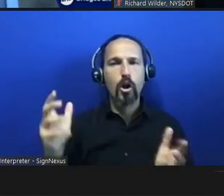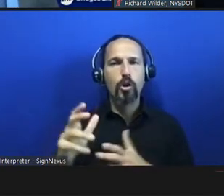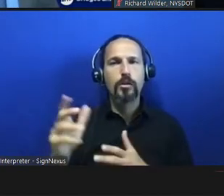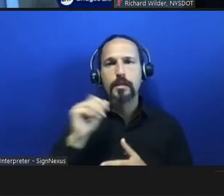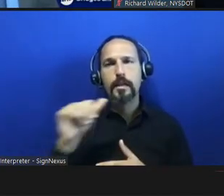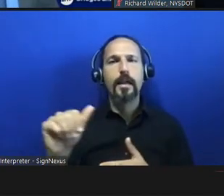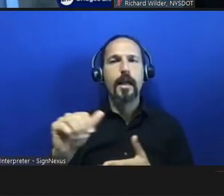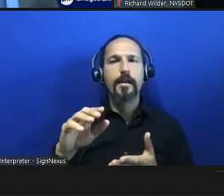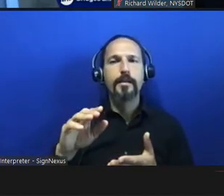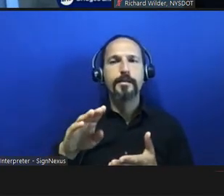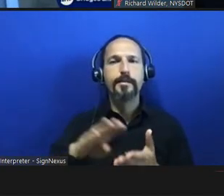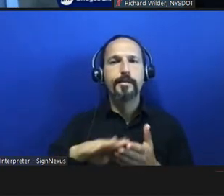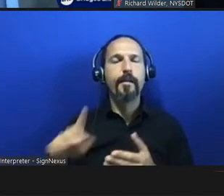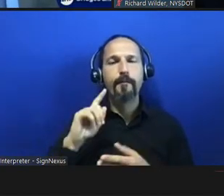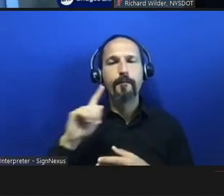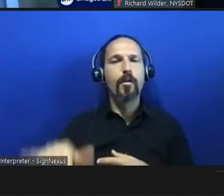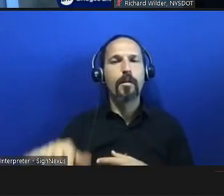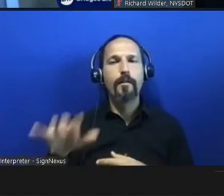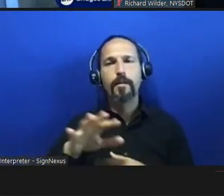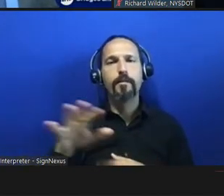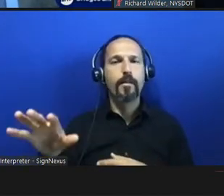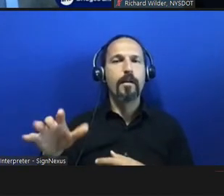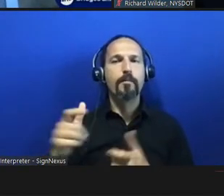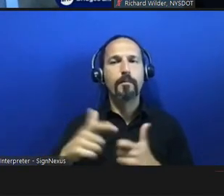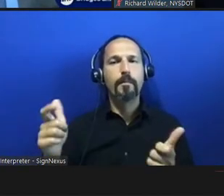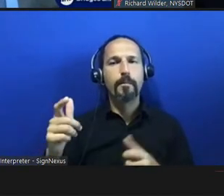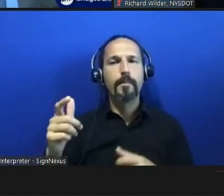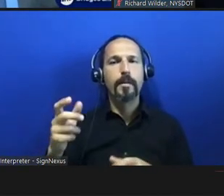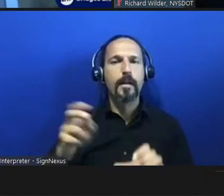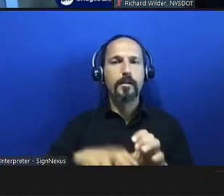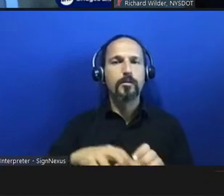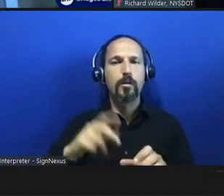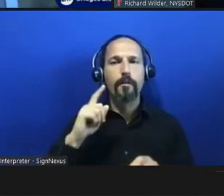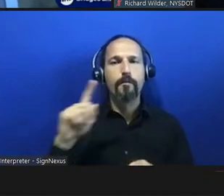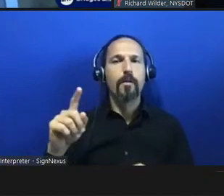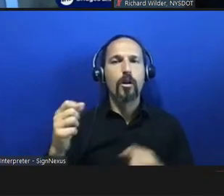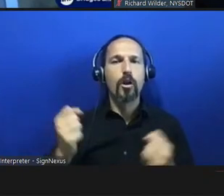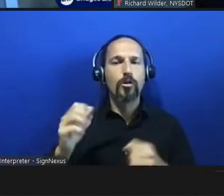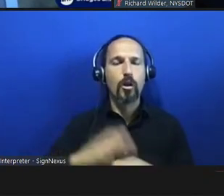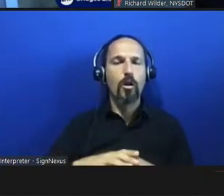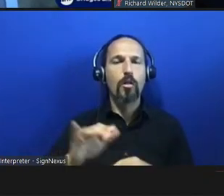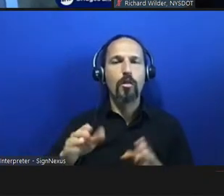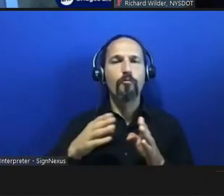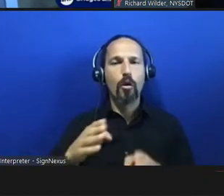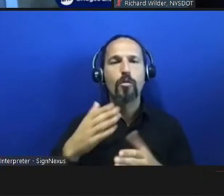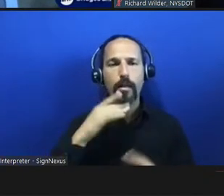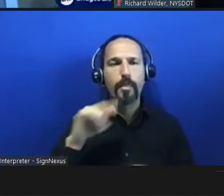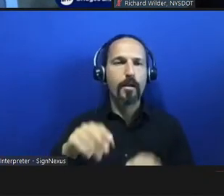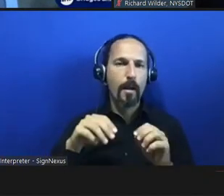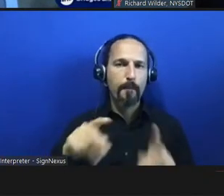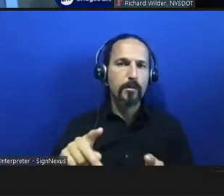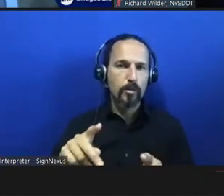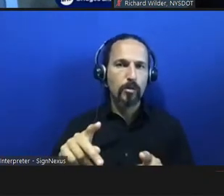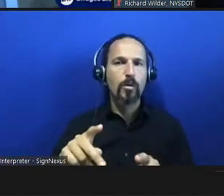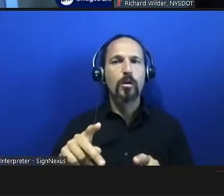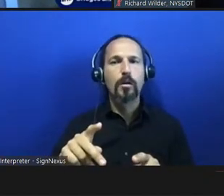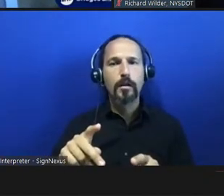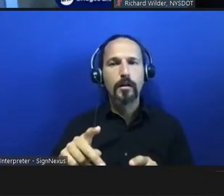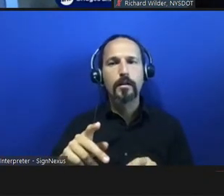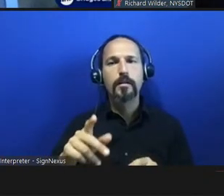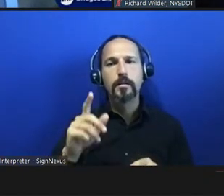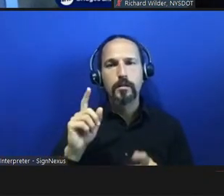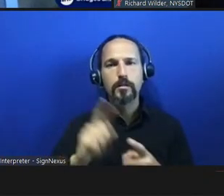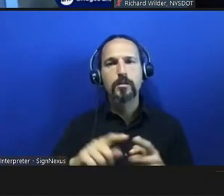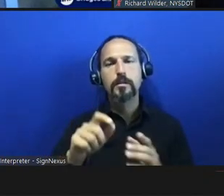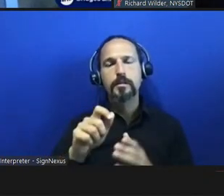discouraged on 55 passenger bus takes 55 cars off the road thank you for this opportunity we tend to